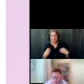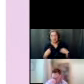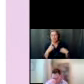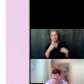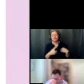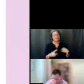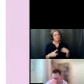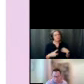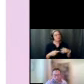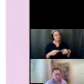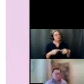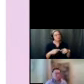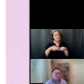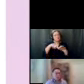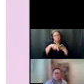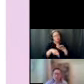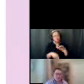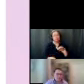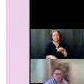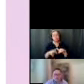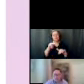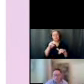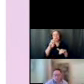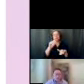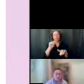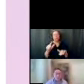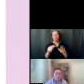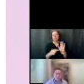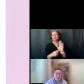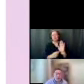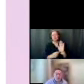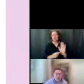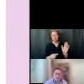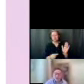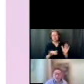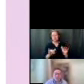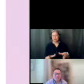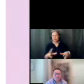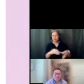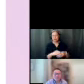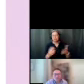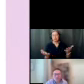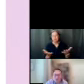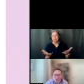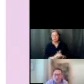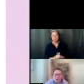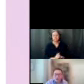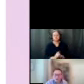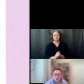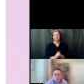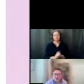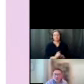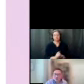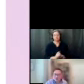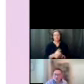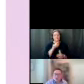of disability, and it involves a lot of it involves a lot of deep